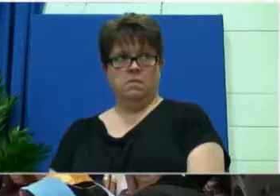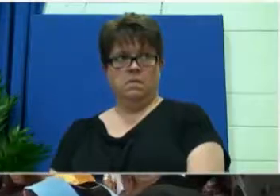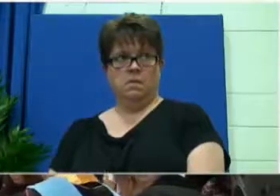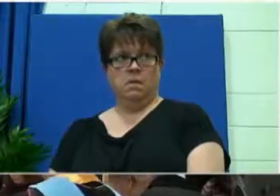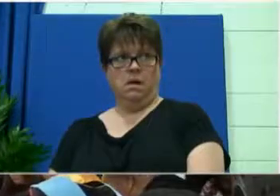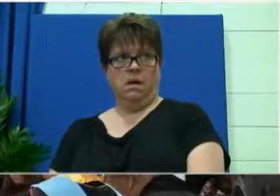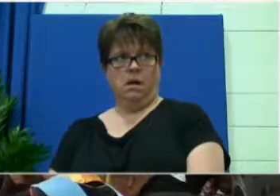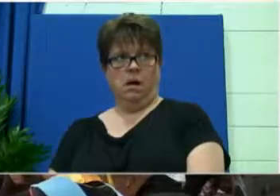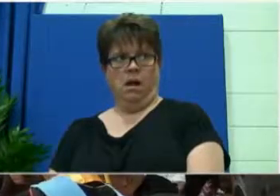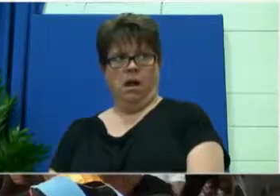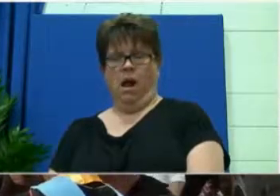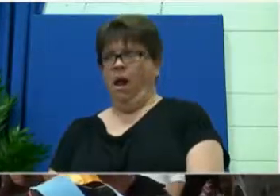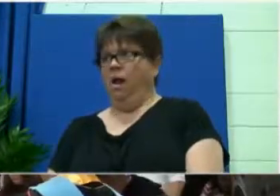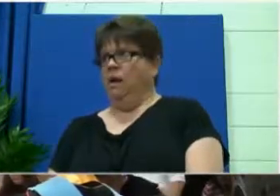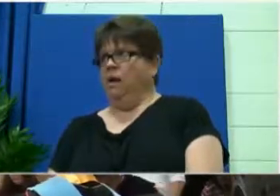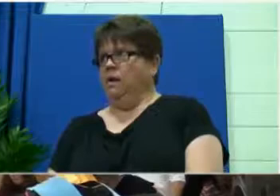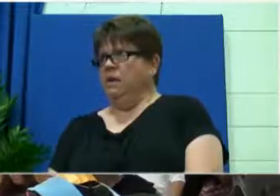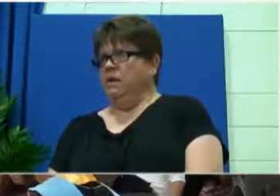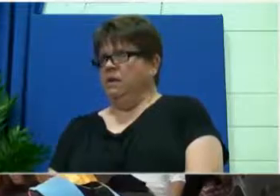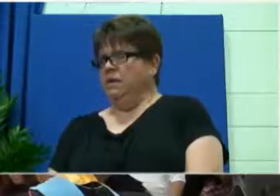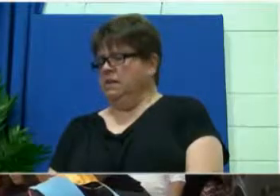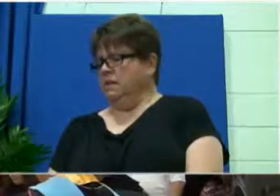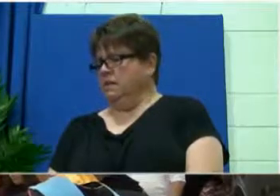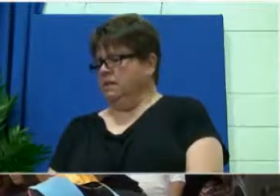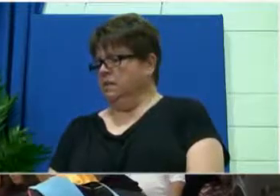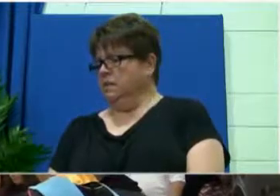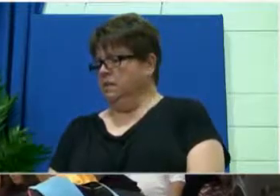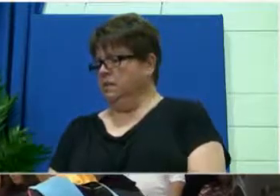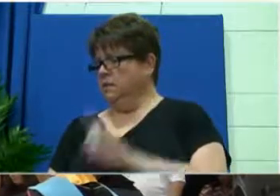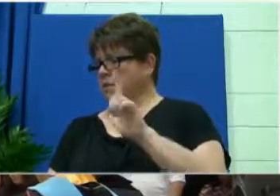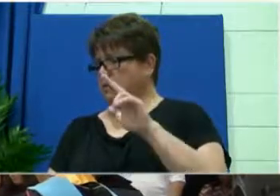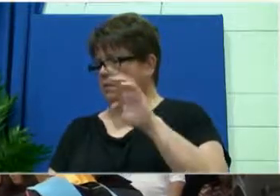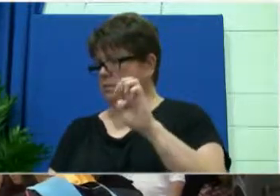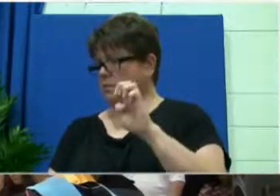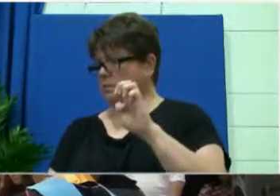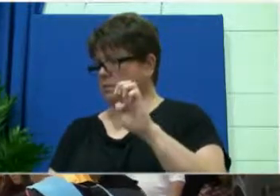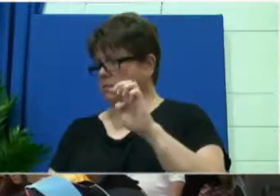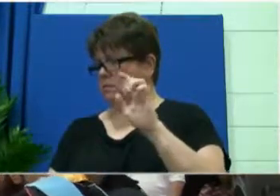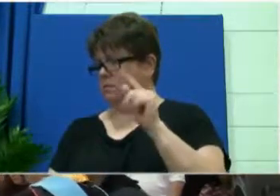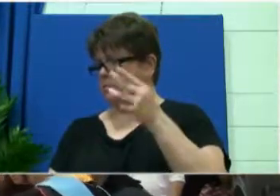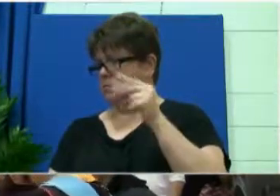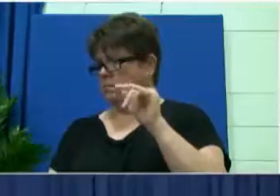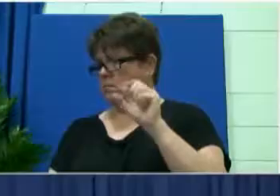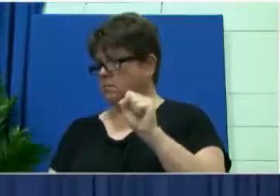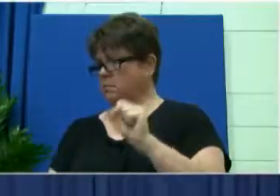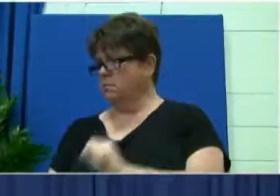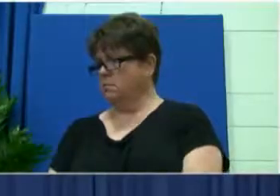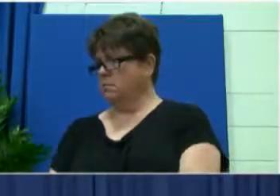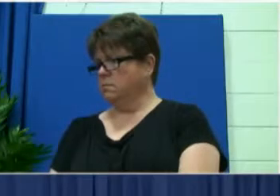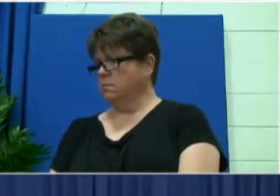Luke Thomas, Associate in Applied Science, Electronics, Automation, Computer Technology.